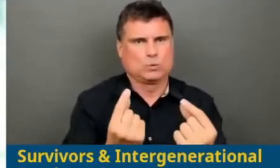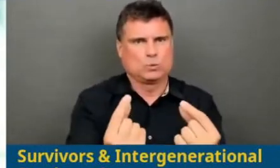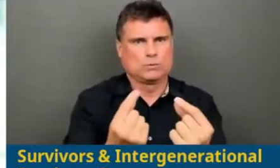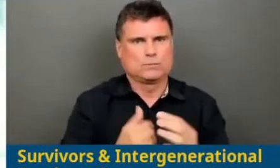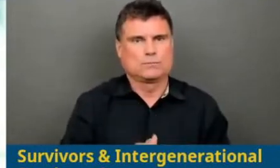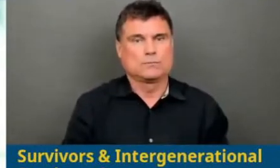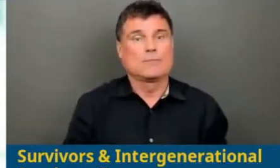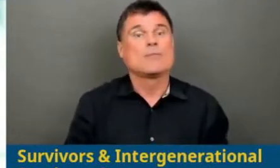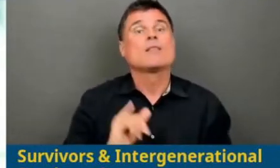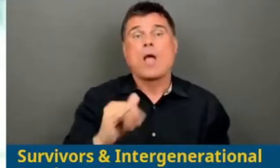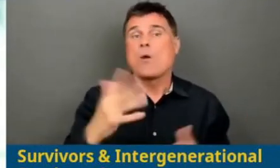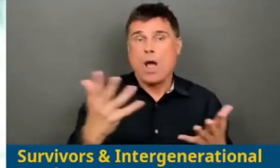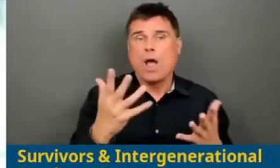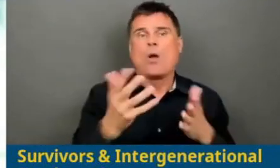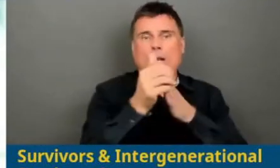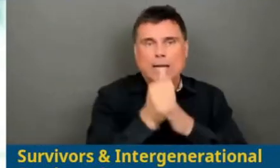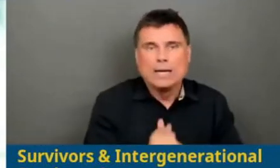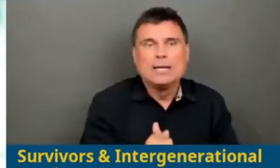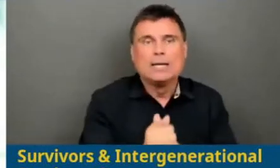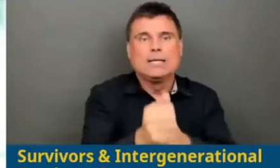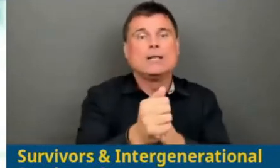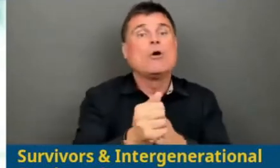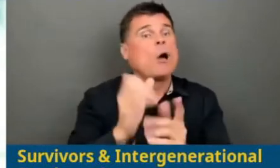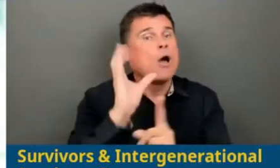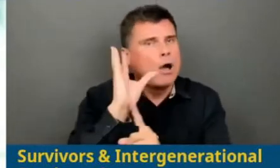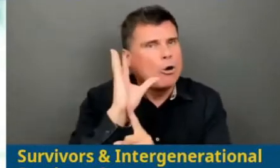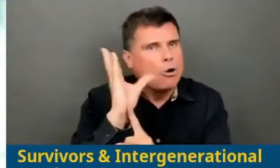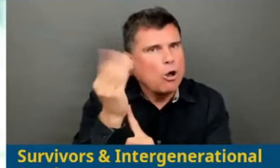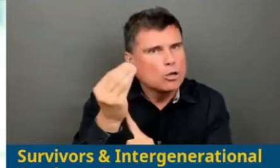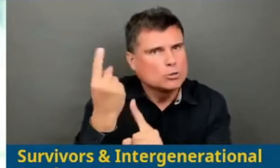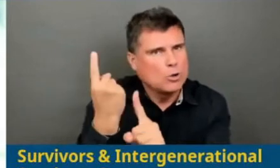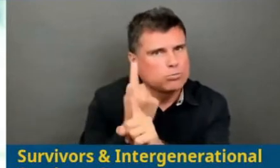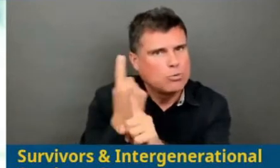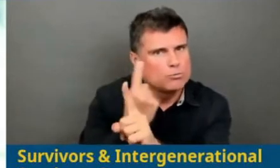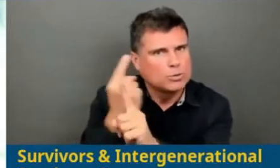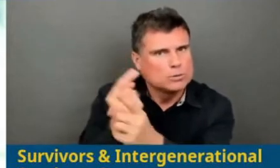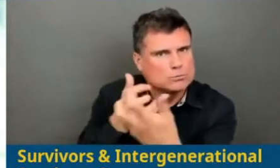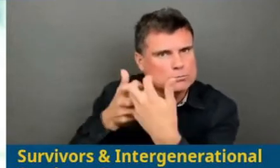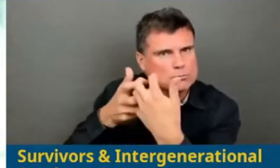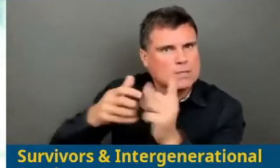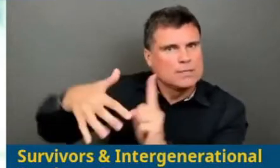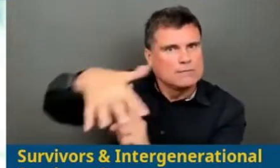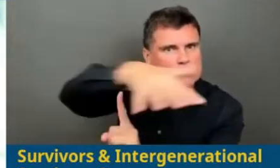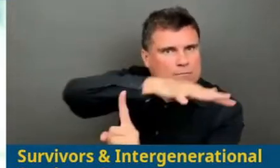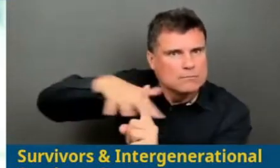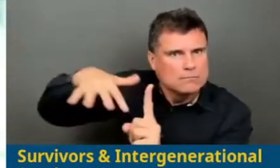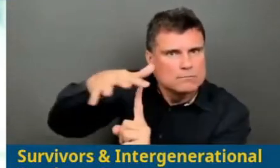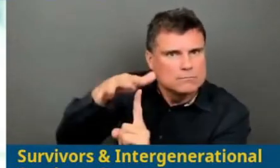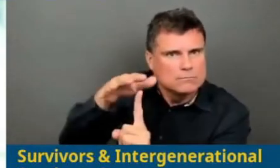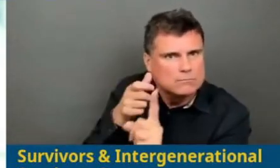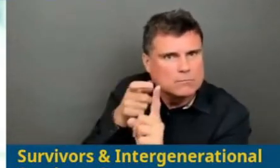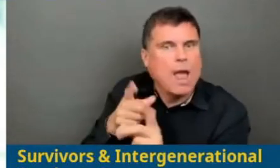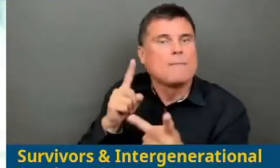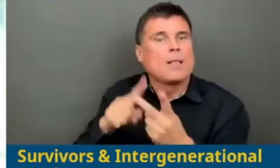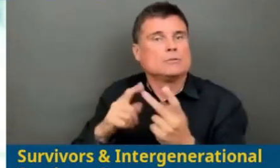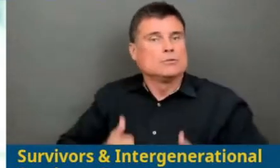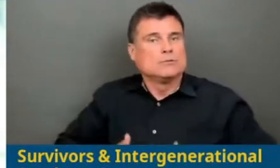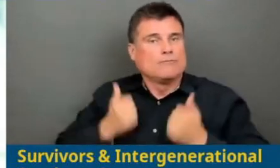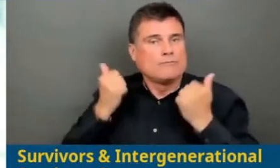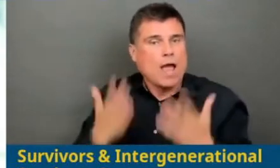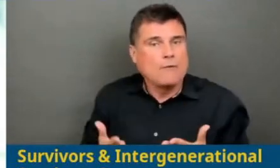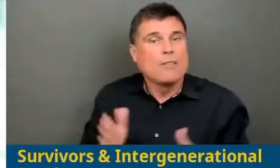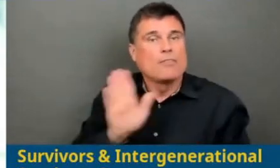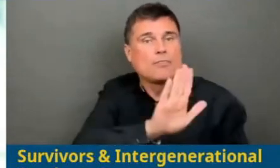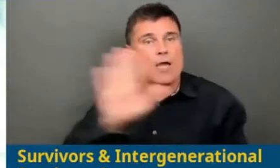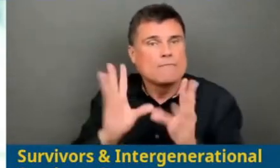a culturally appropriate environment with our former students and their families advising our leadership. I look forward